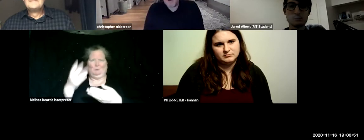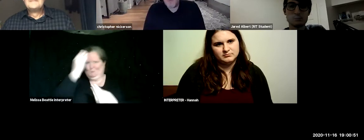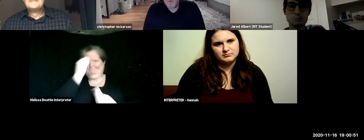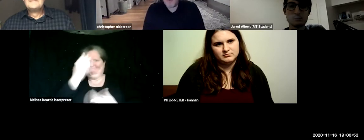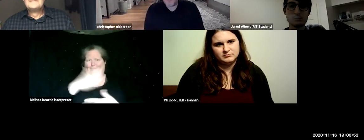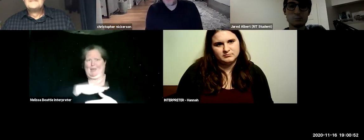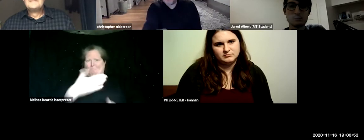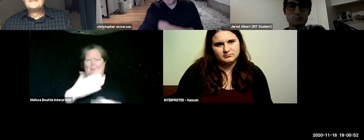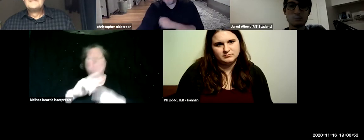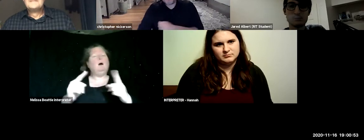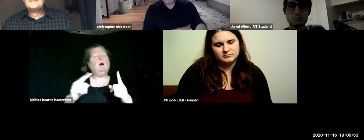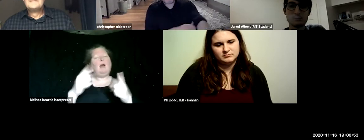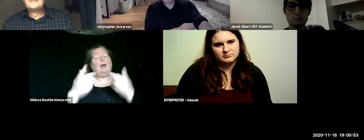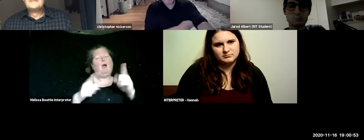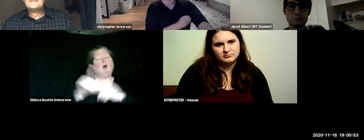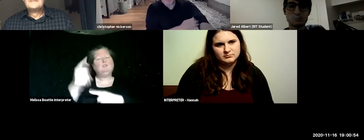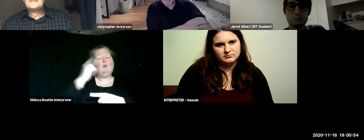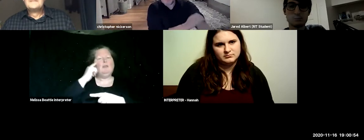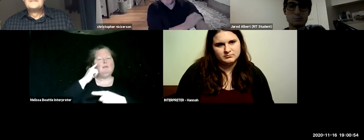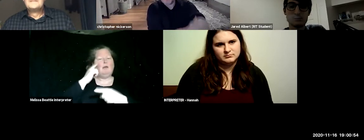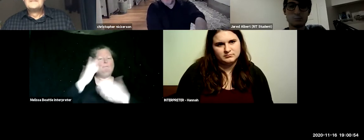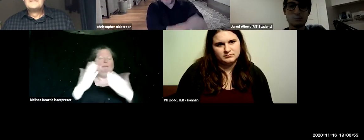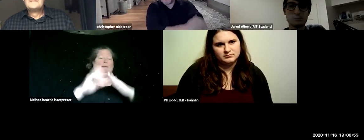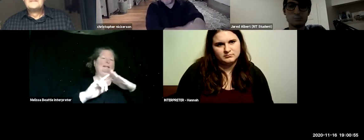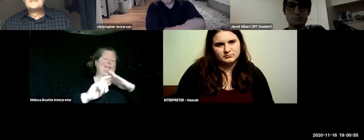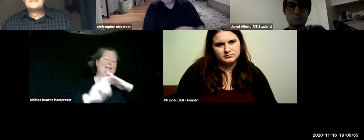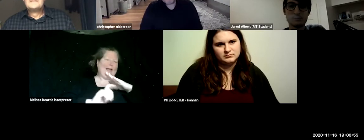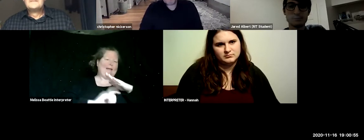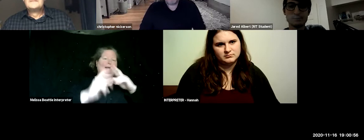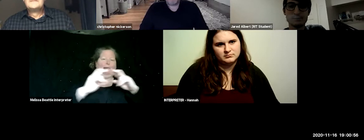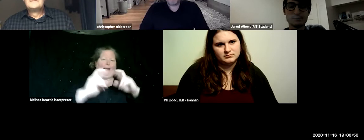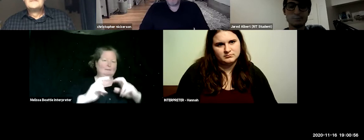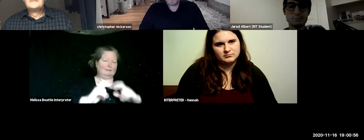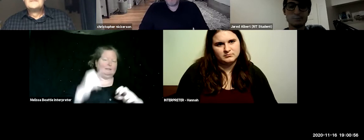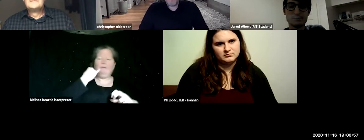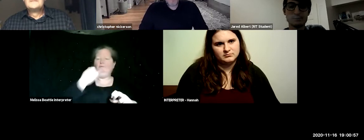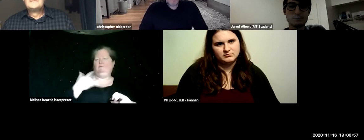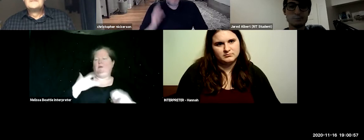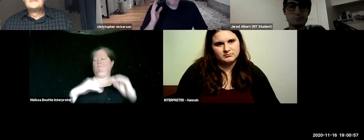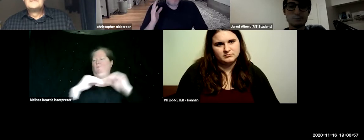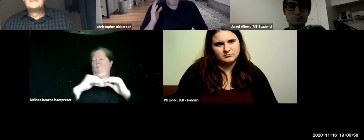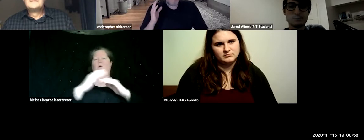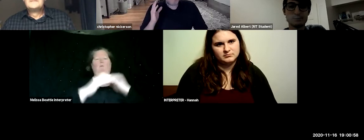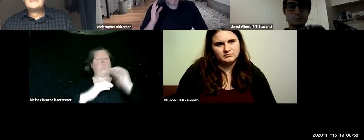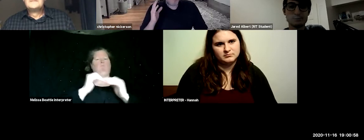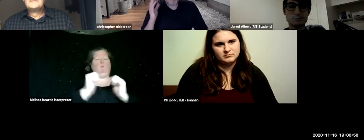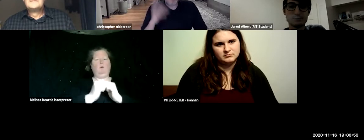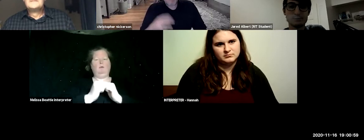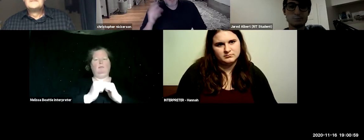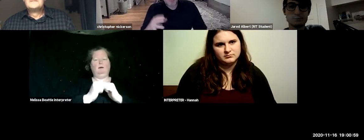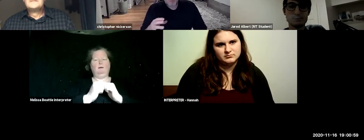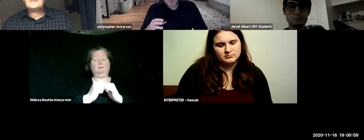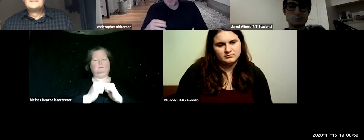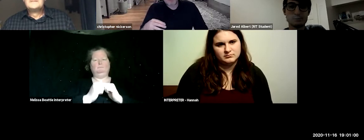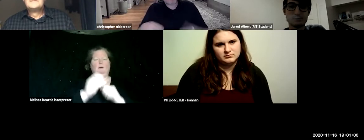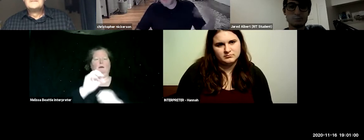side of looking at, you know, maybe scanning an analysis, if you're more comfortable with the, you know,